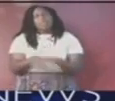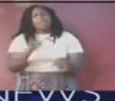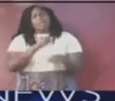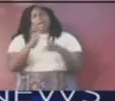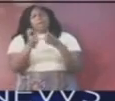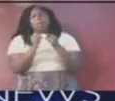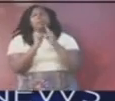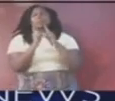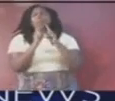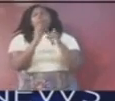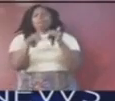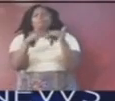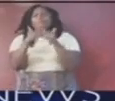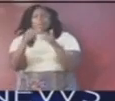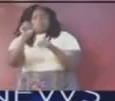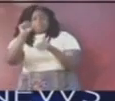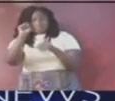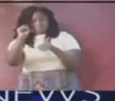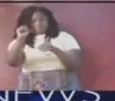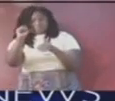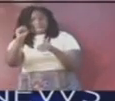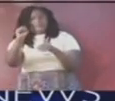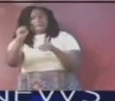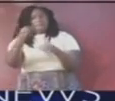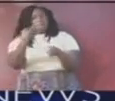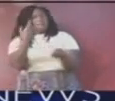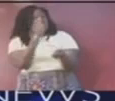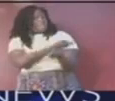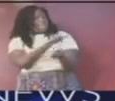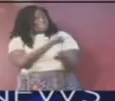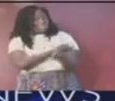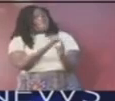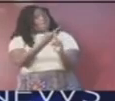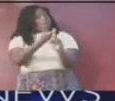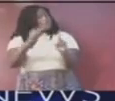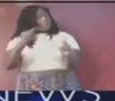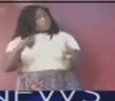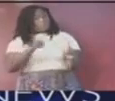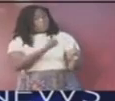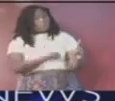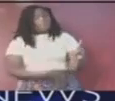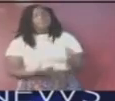the Sinopharm vaccine. The clinical trials that have been done,